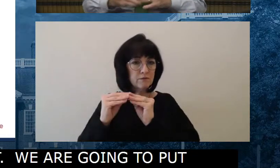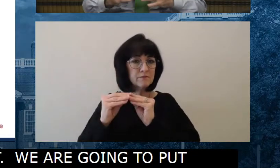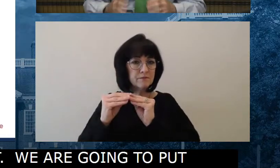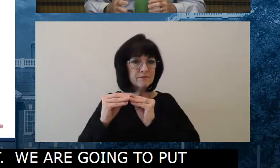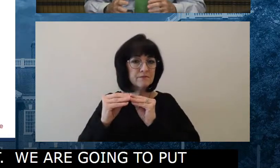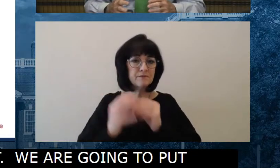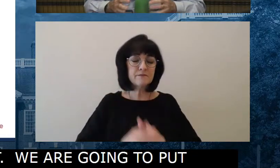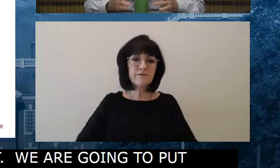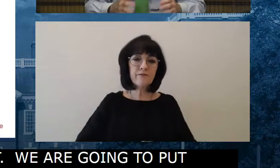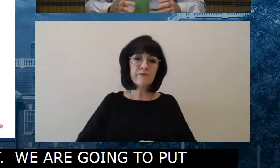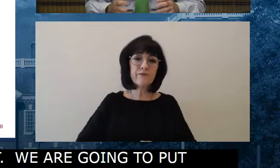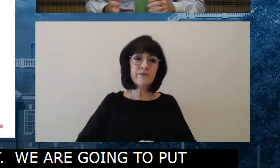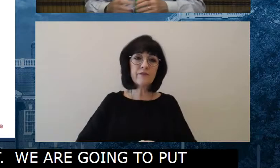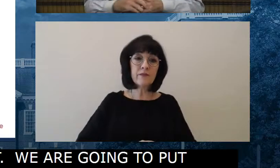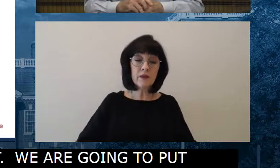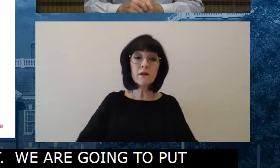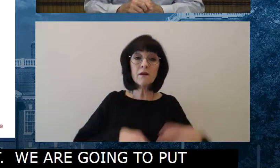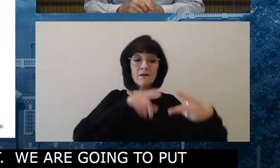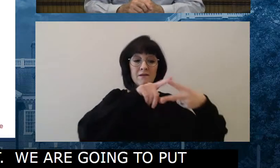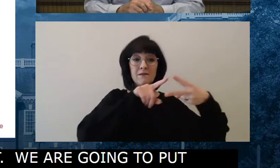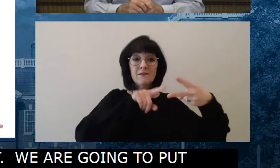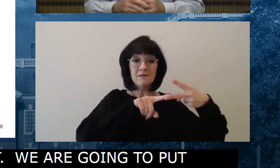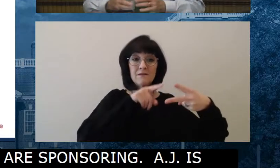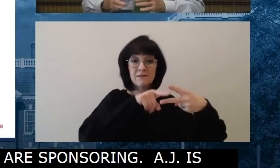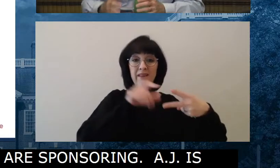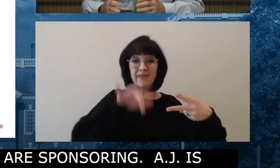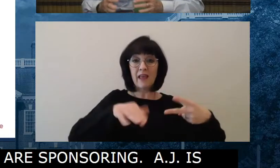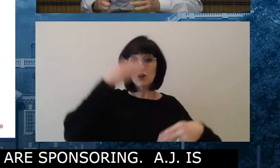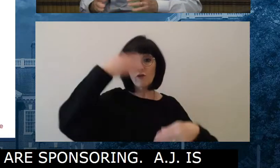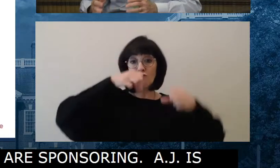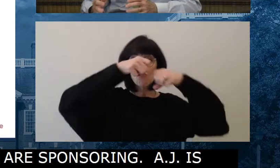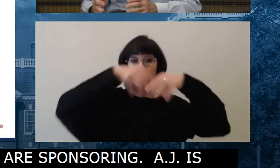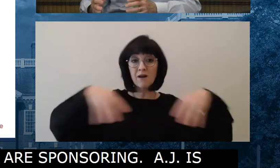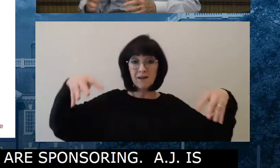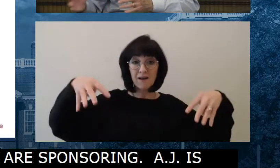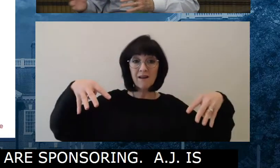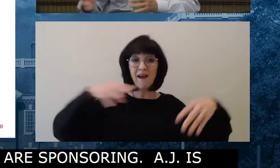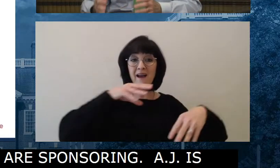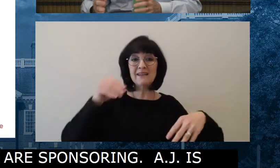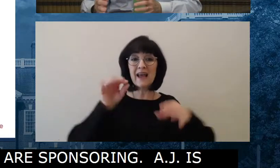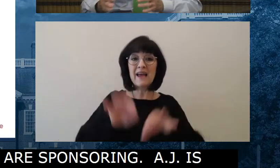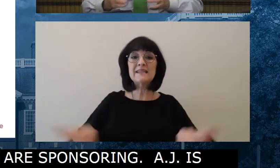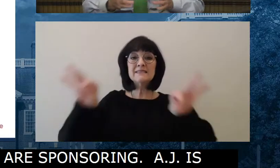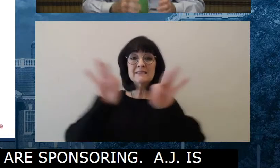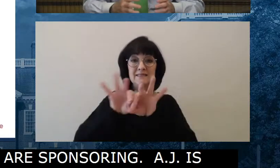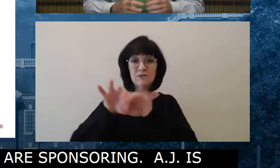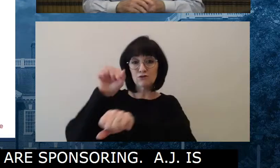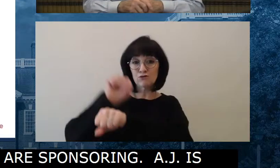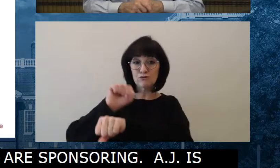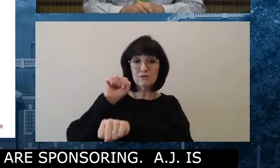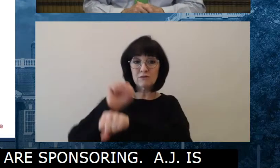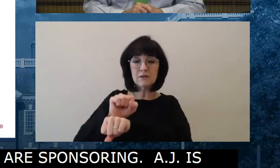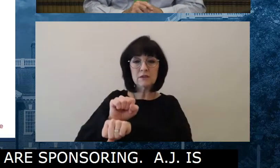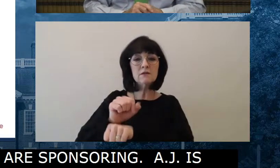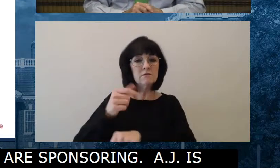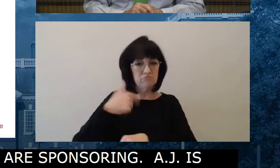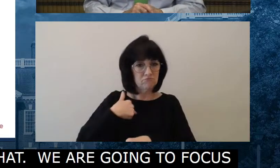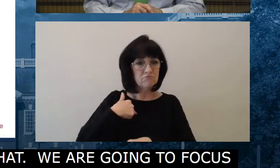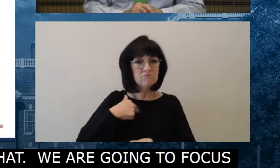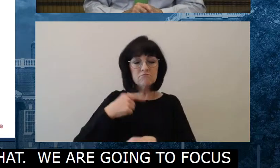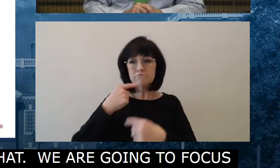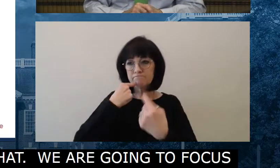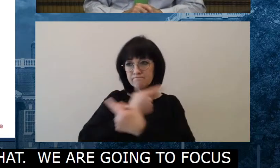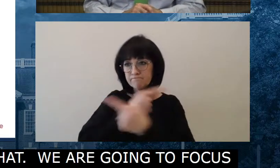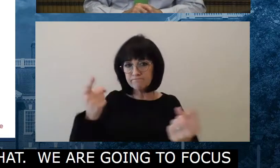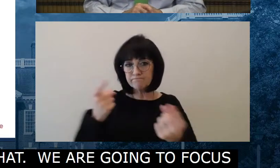on the next two, the frontline and essential employers. We're working with employer groups. They've signed up. We're directing them,